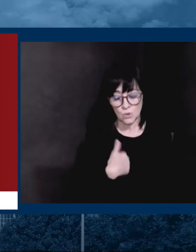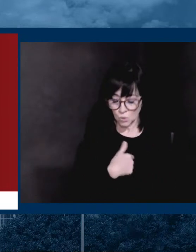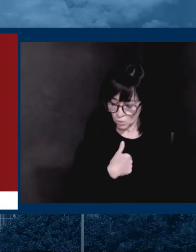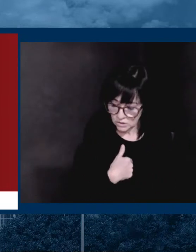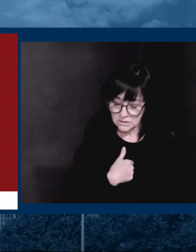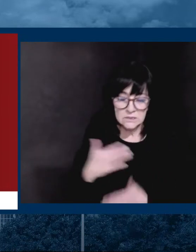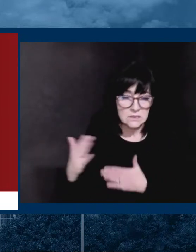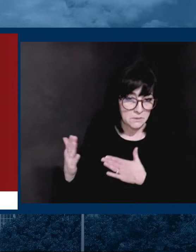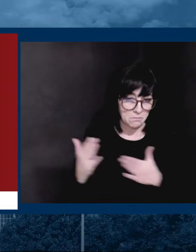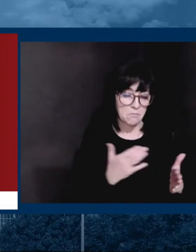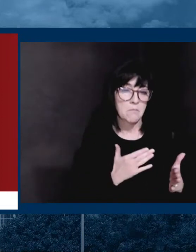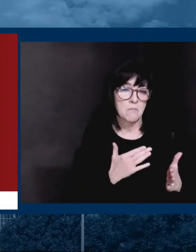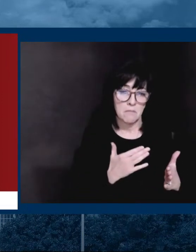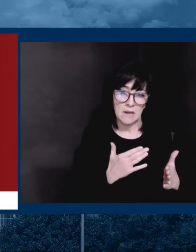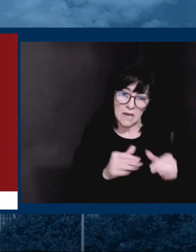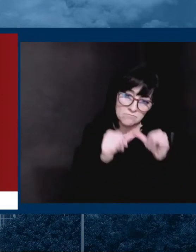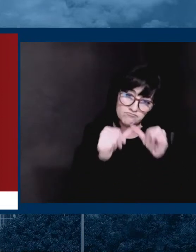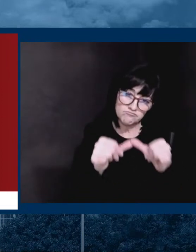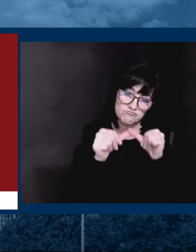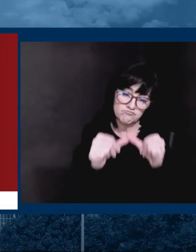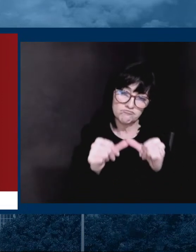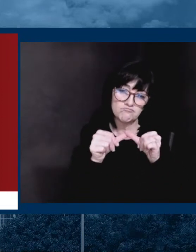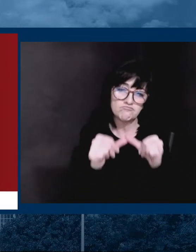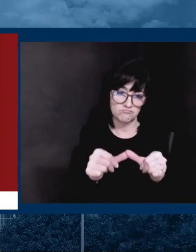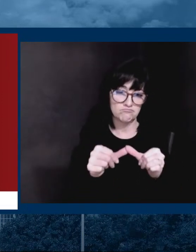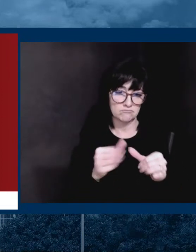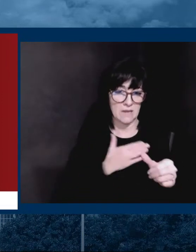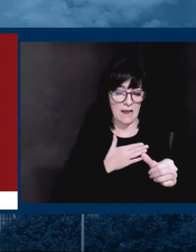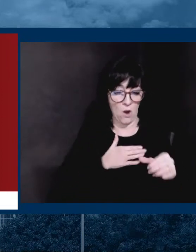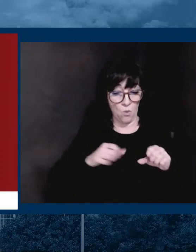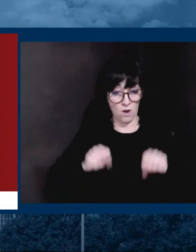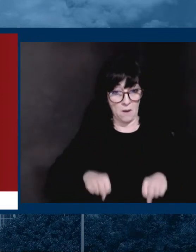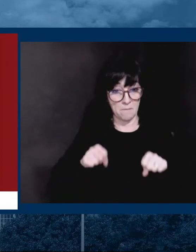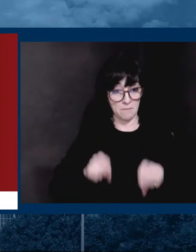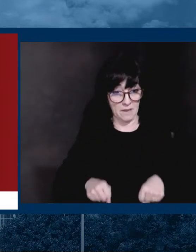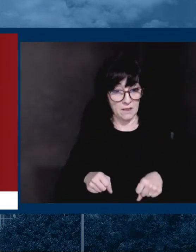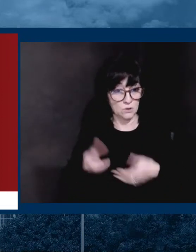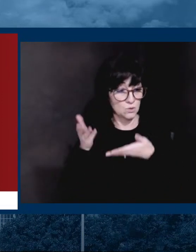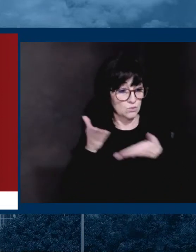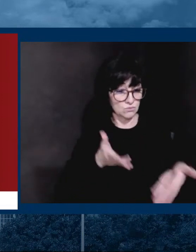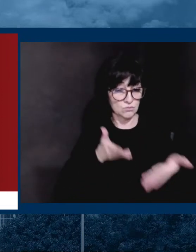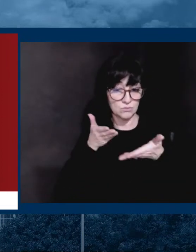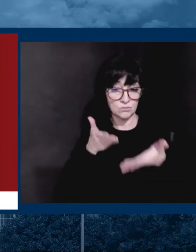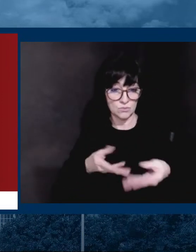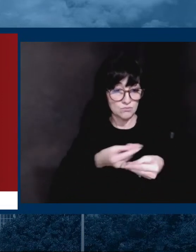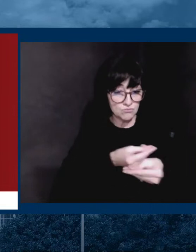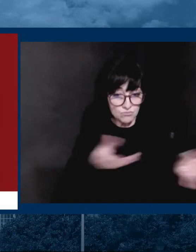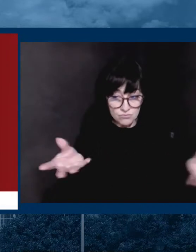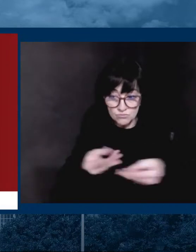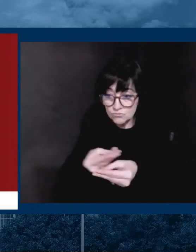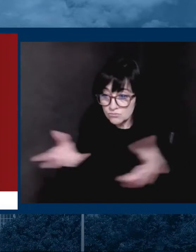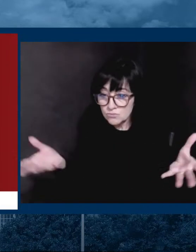those vaccines through our partners, primary care, the